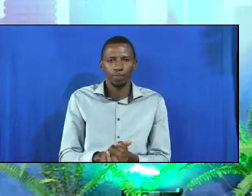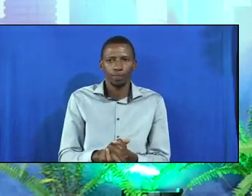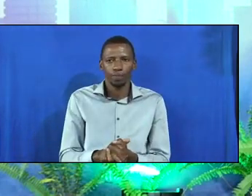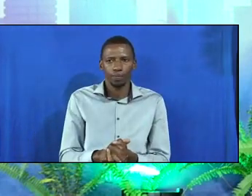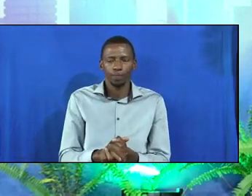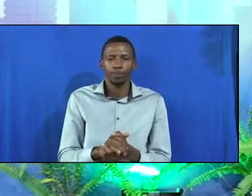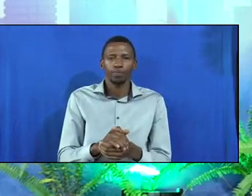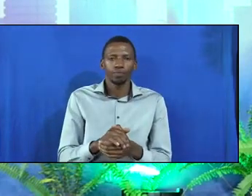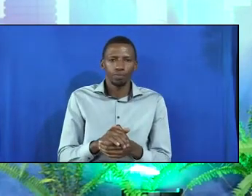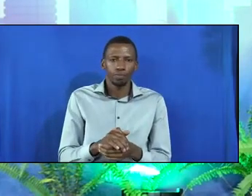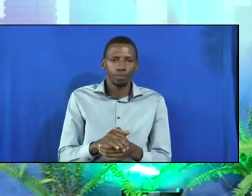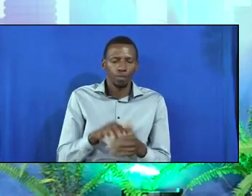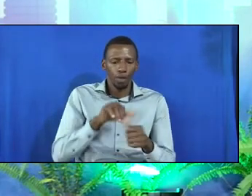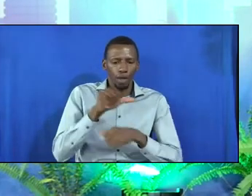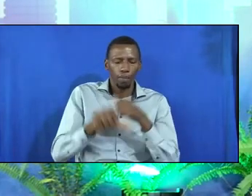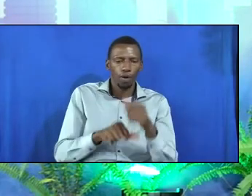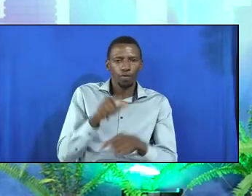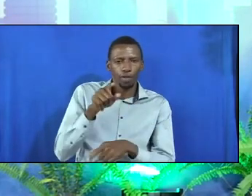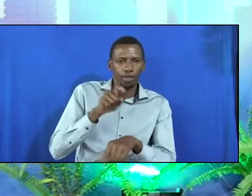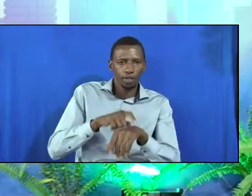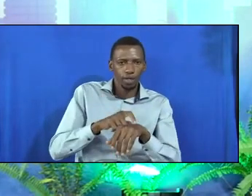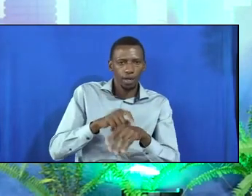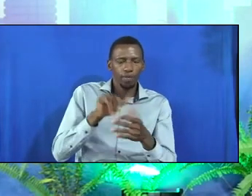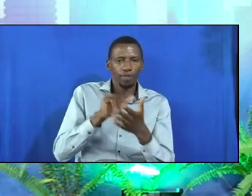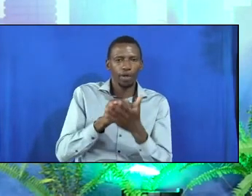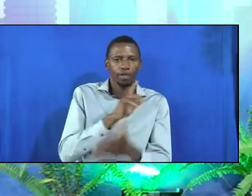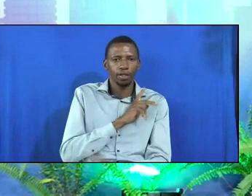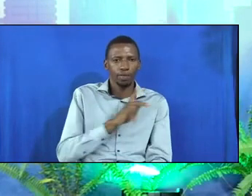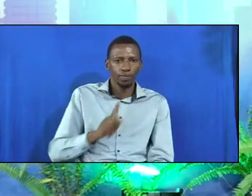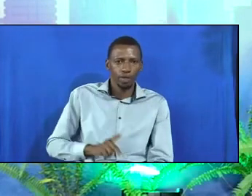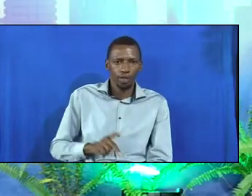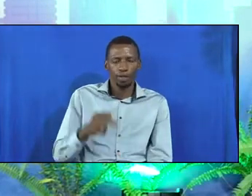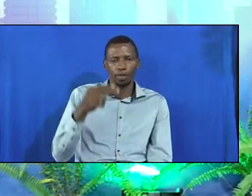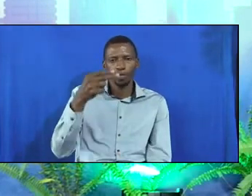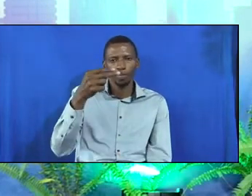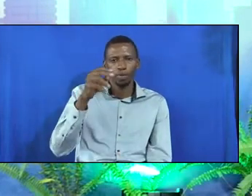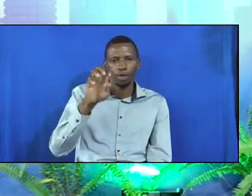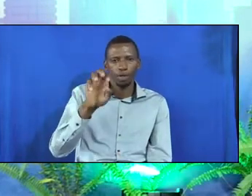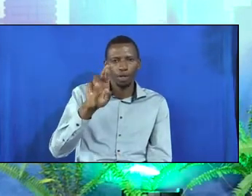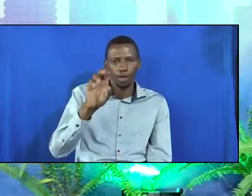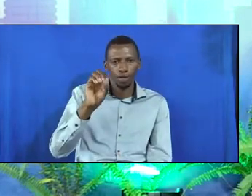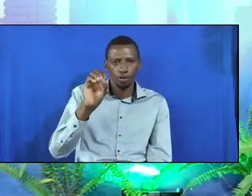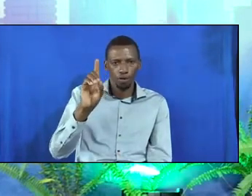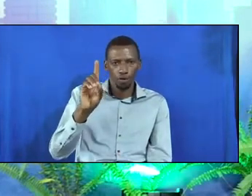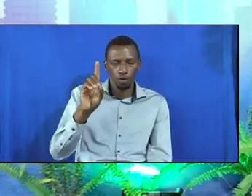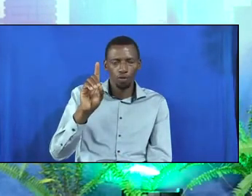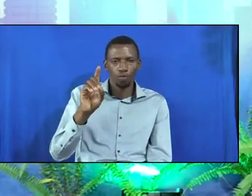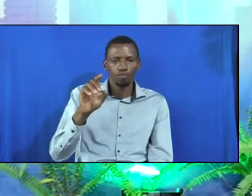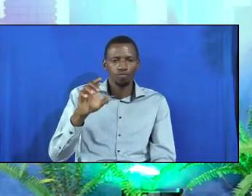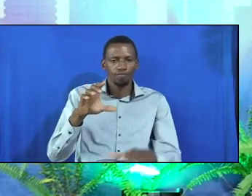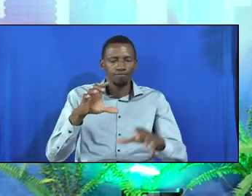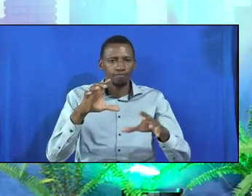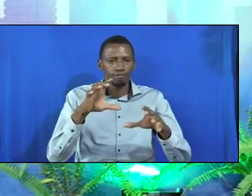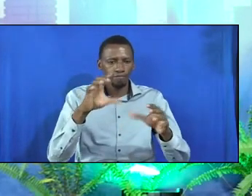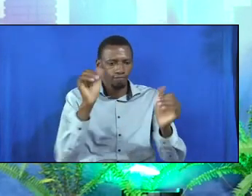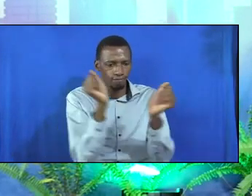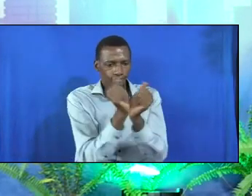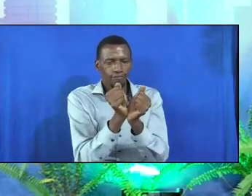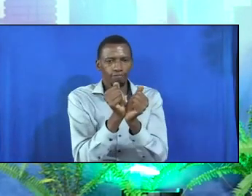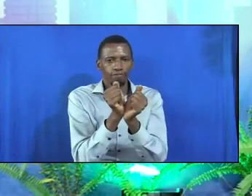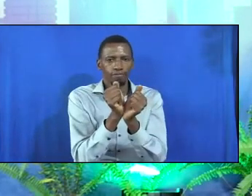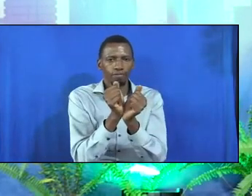It was about this time that King Herod arrested some who belonged to the church, intending